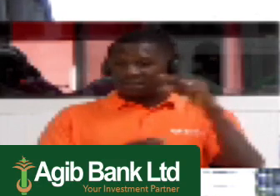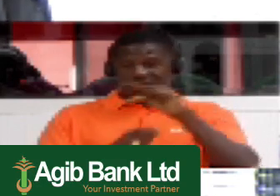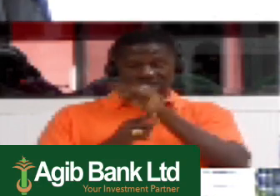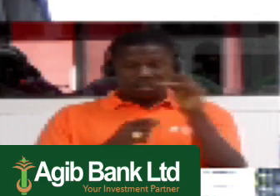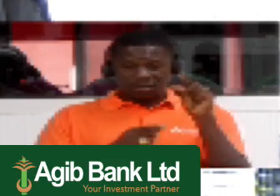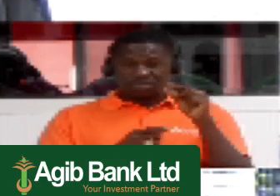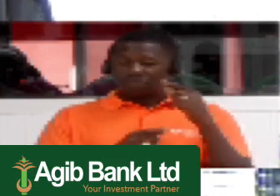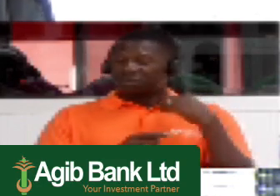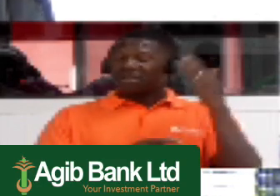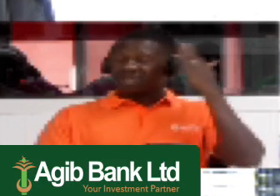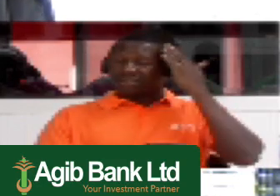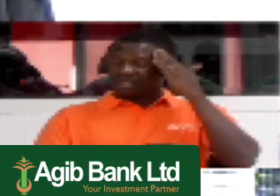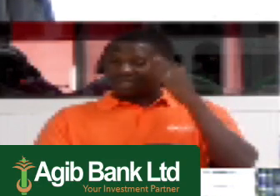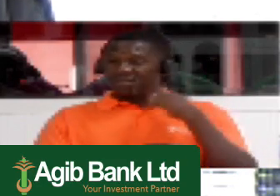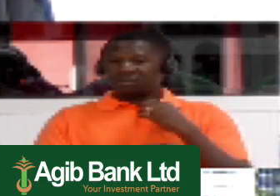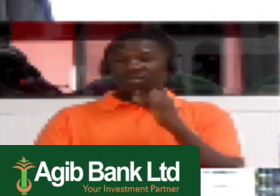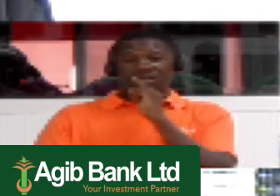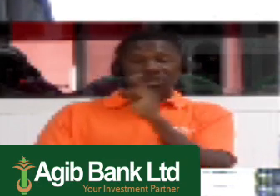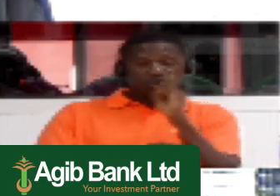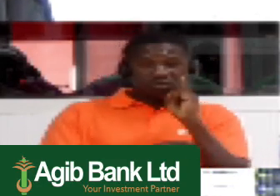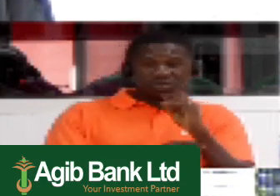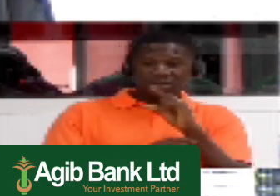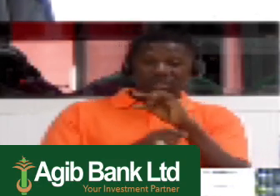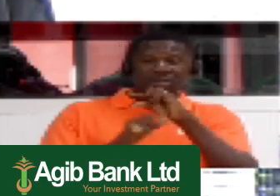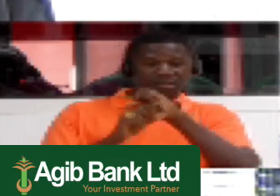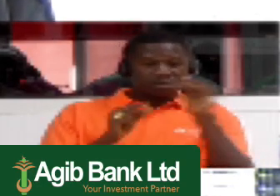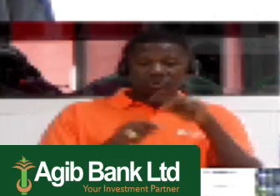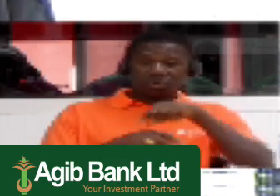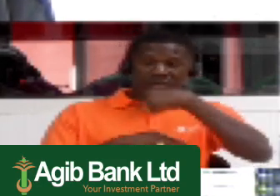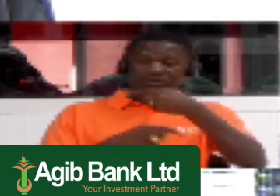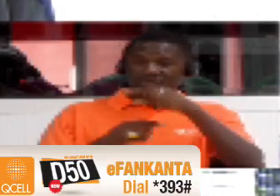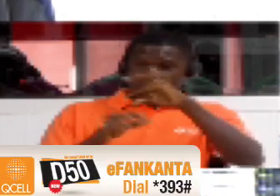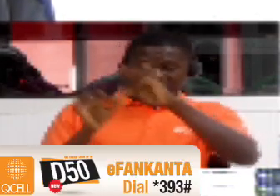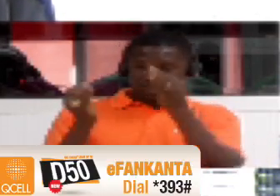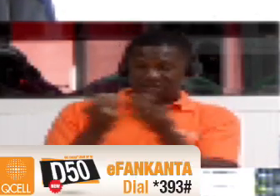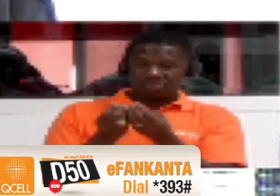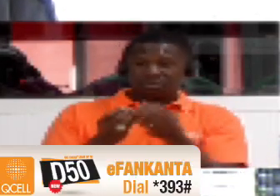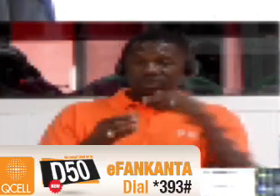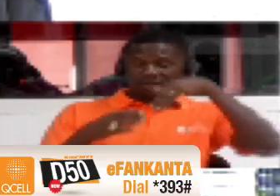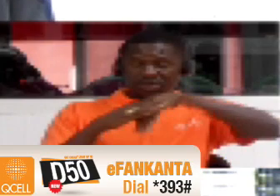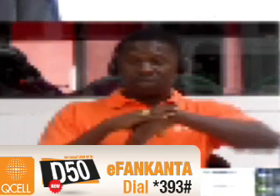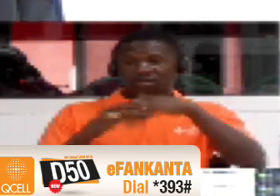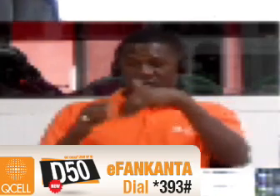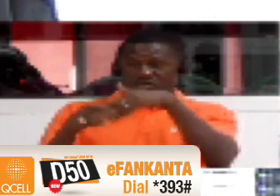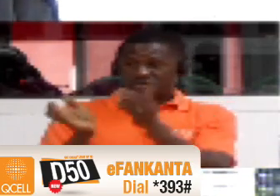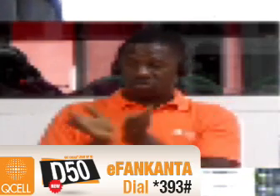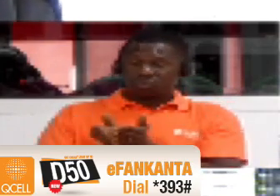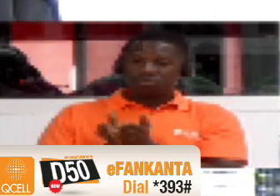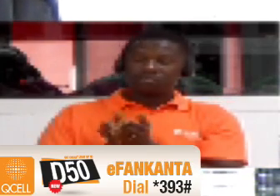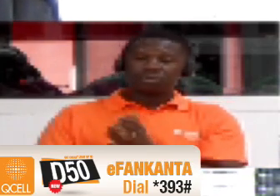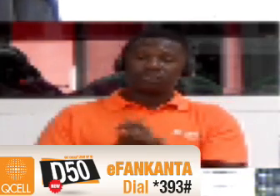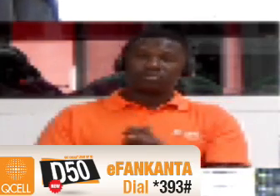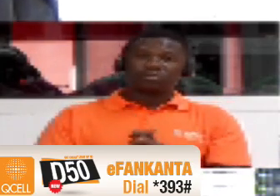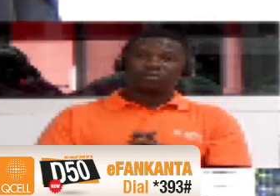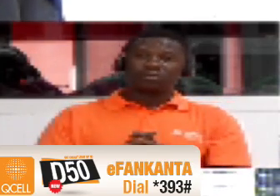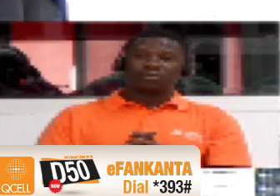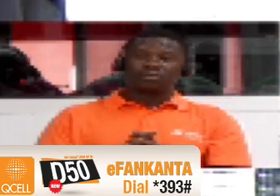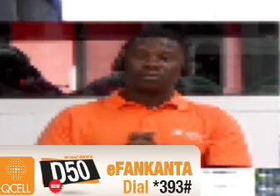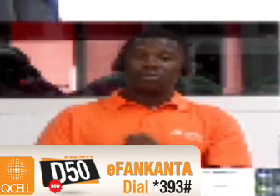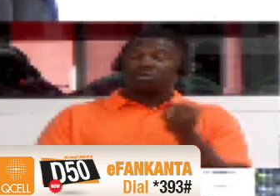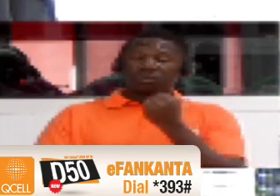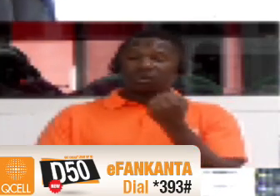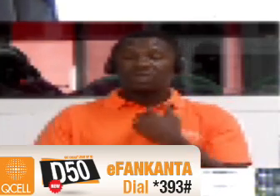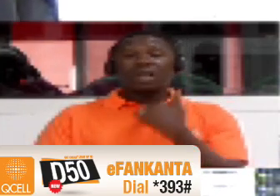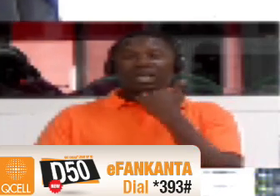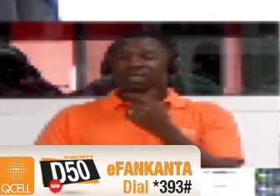were individual names of the teams within the group. Because ngamo nyin kale munen jongulati.